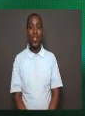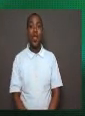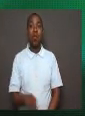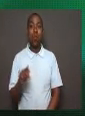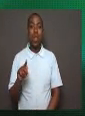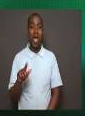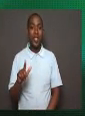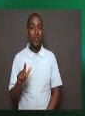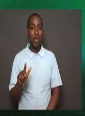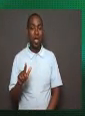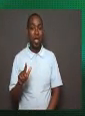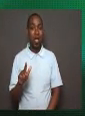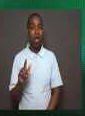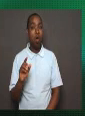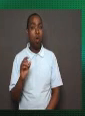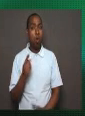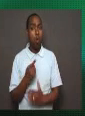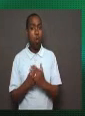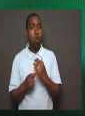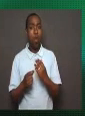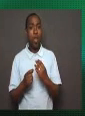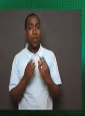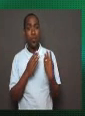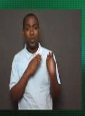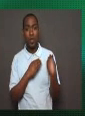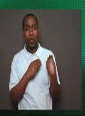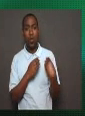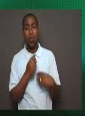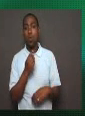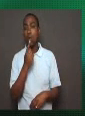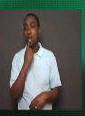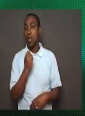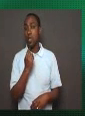Plasma does not only carry red blood cells.